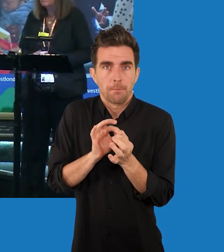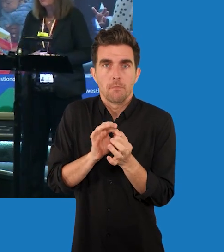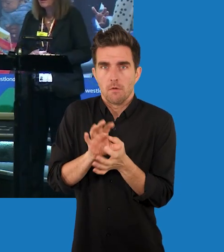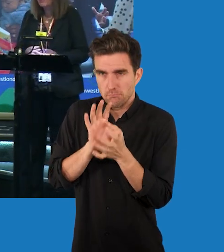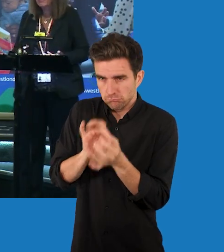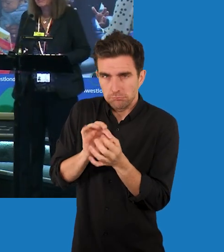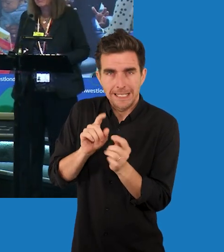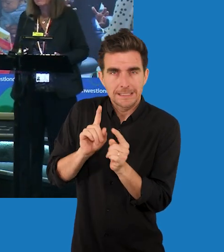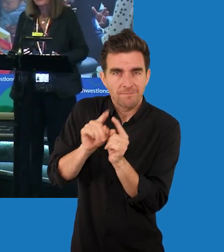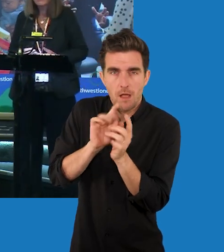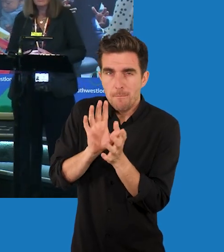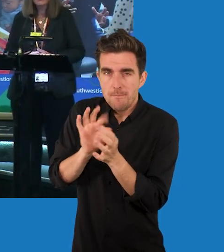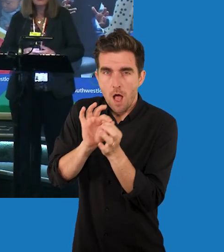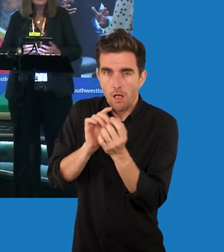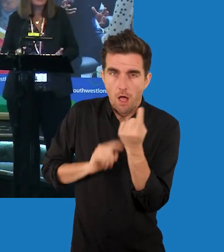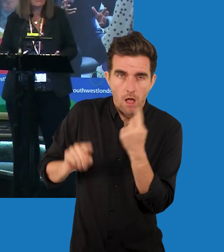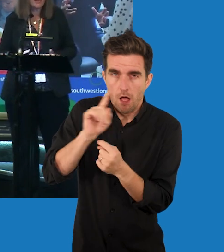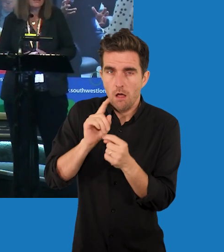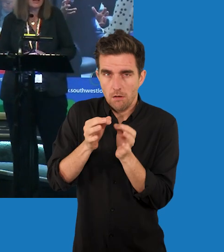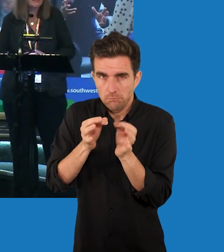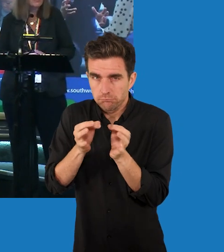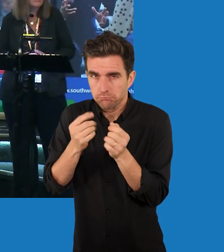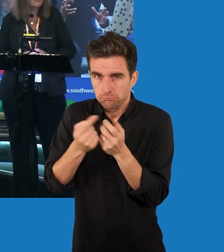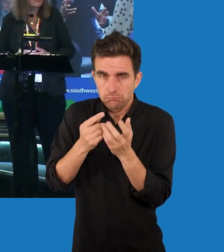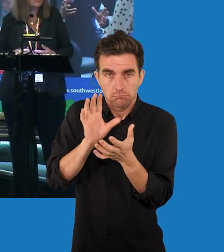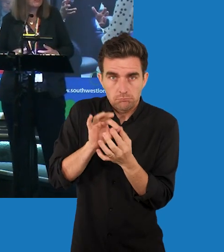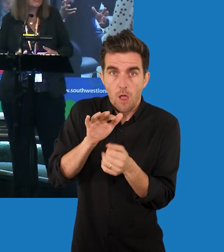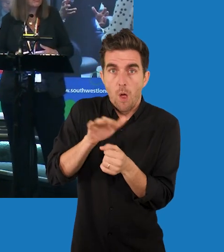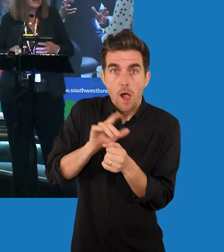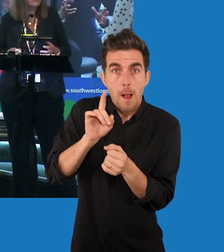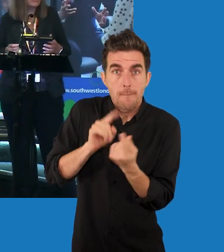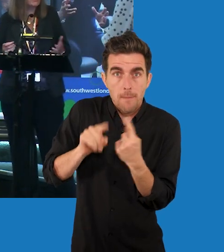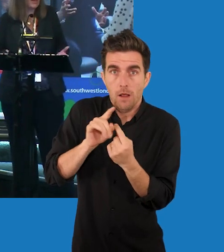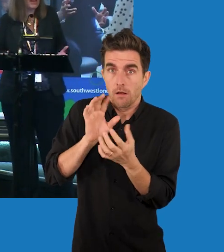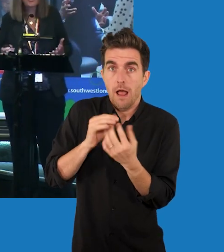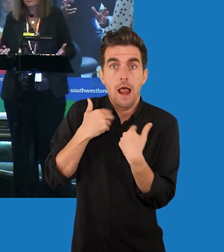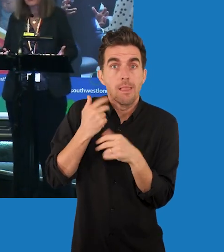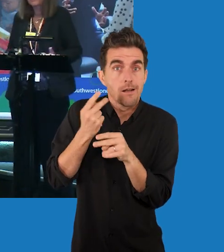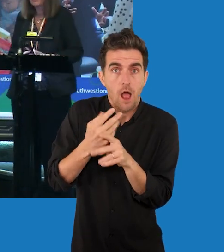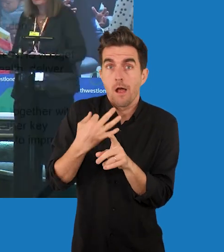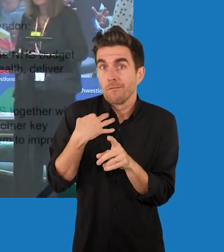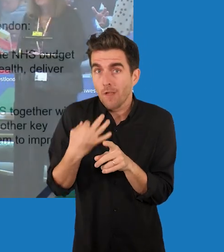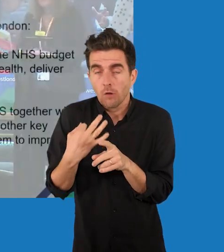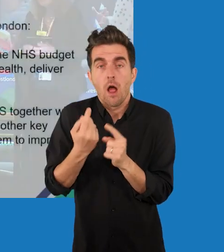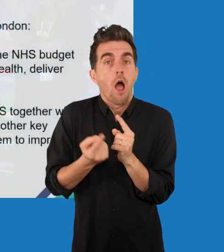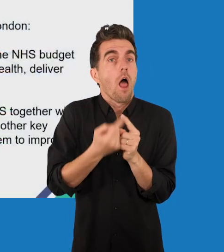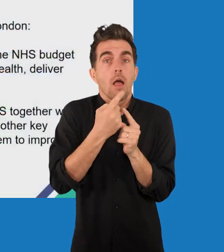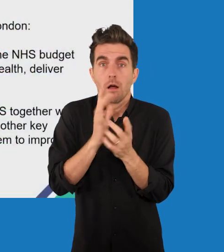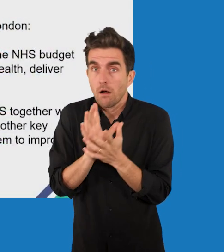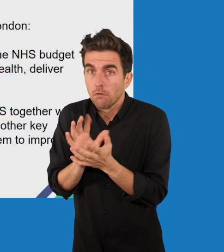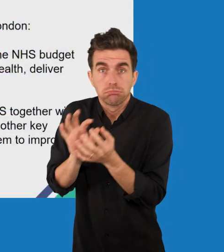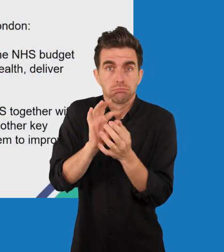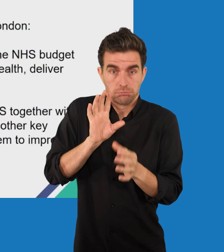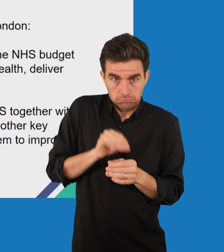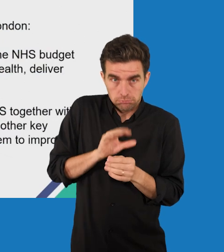we work with our partners and we set the strategic direction for local people across health and care, voluntary sector and other